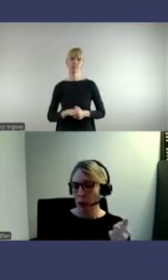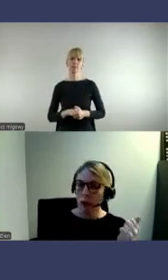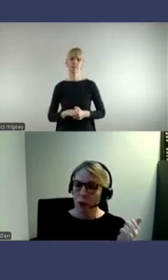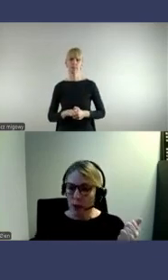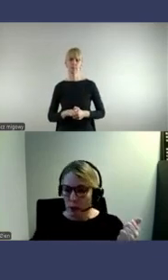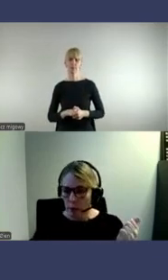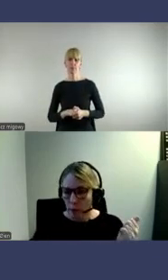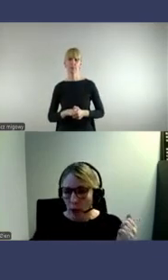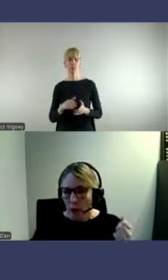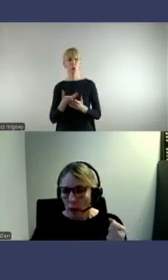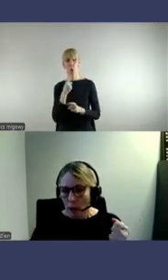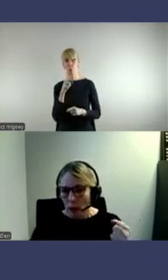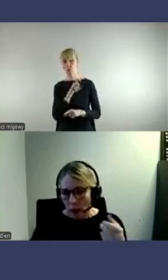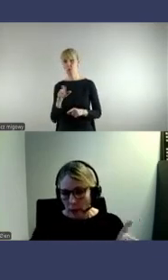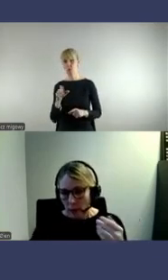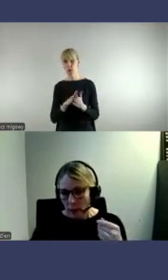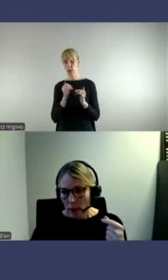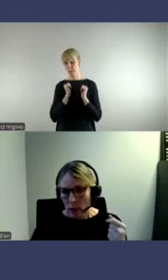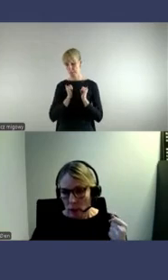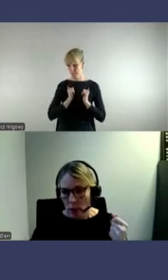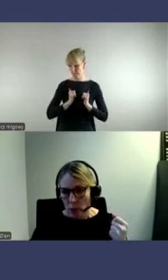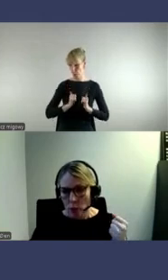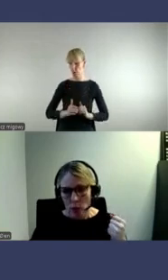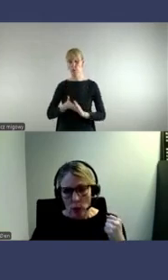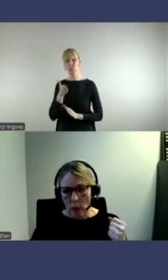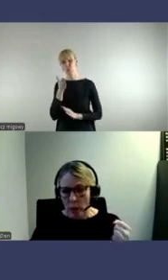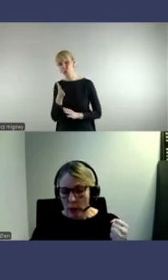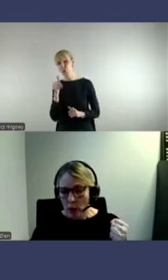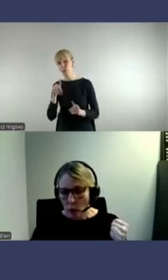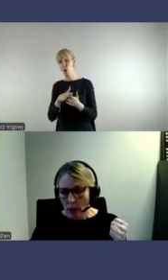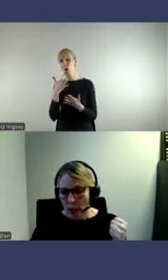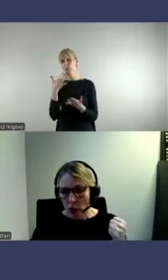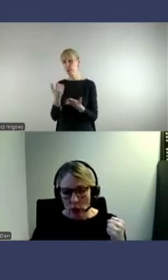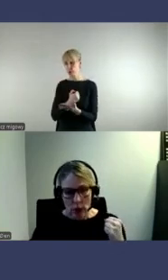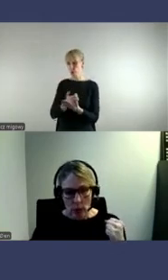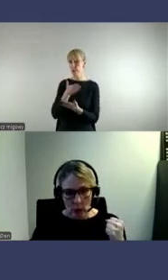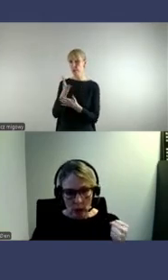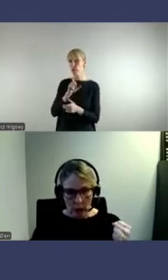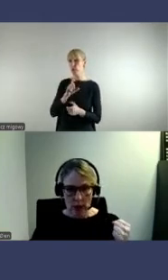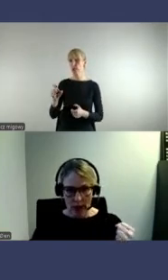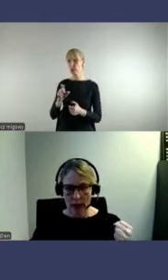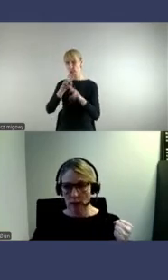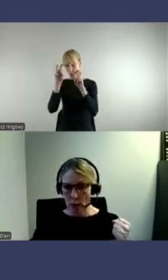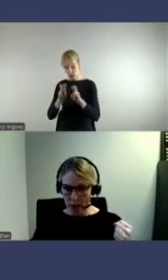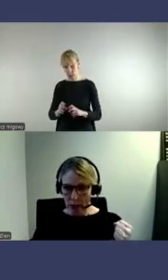it's critical. And then just the improvement of risk communication, so people